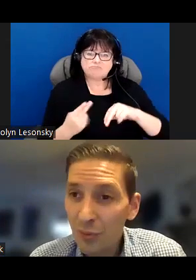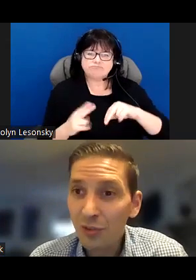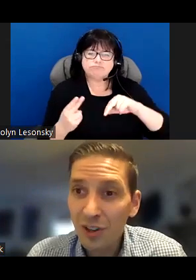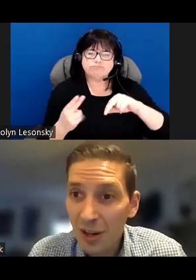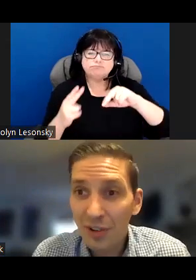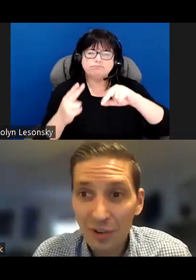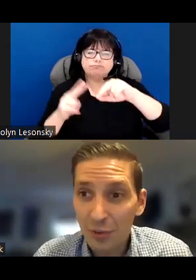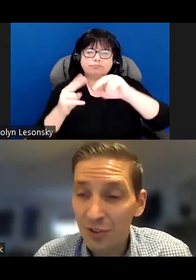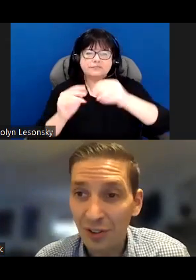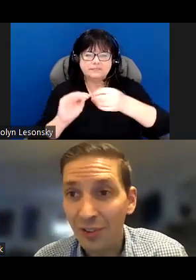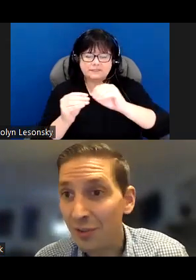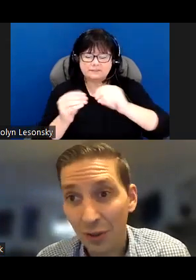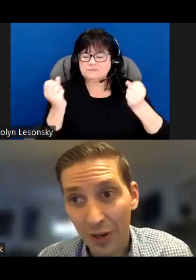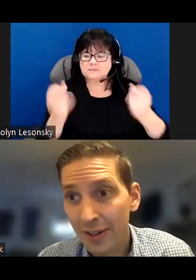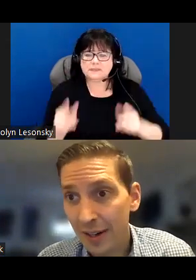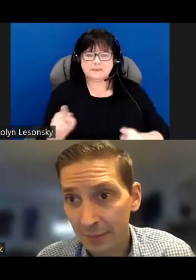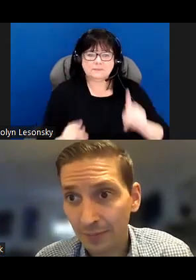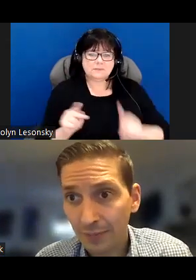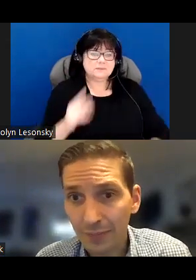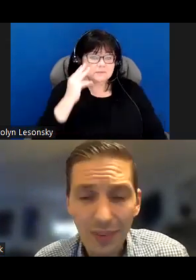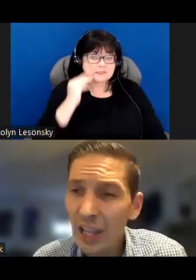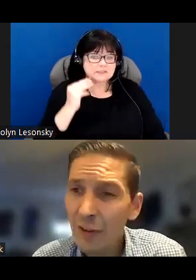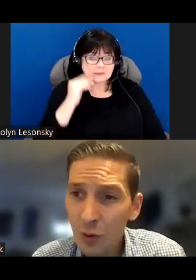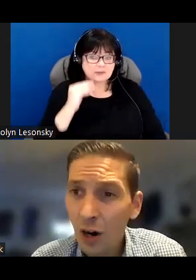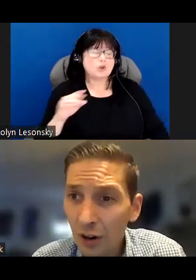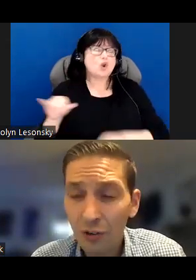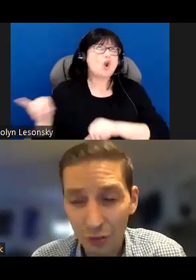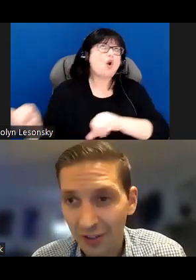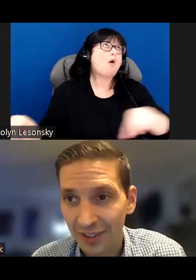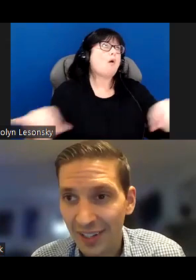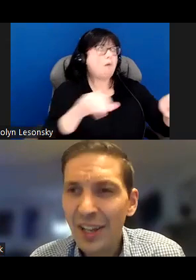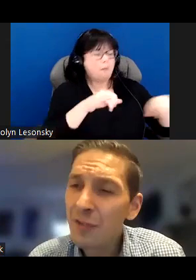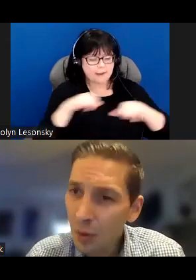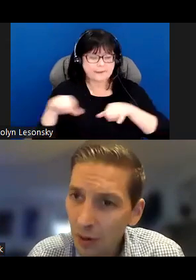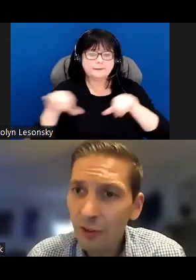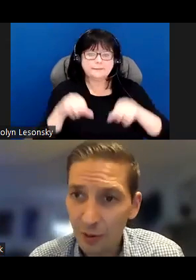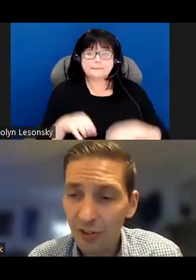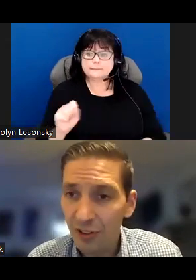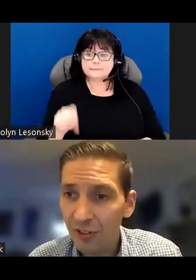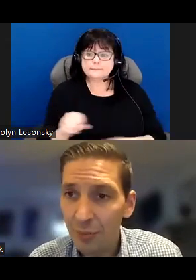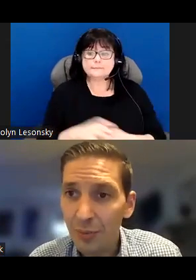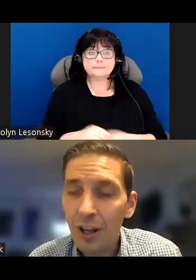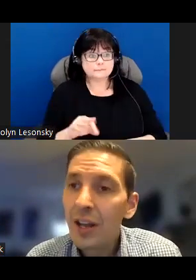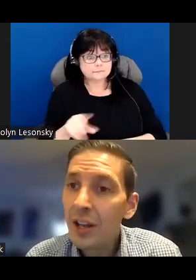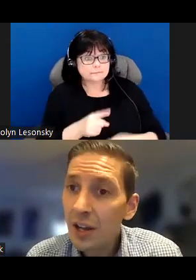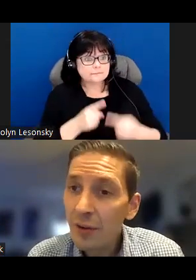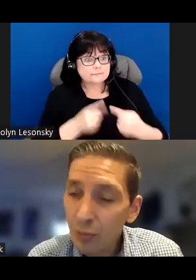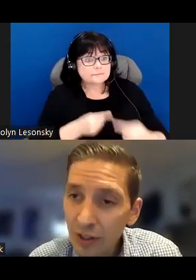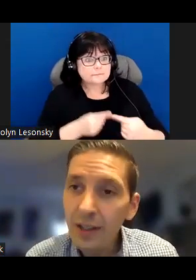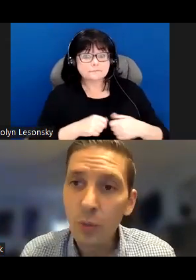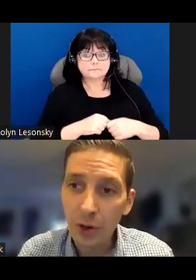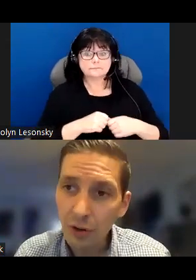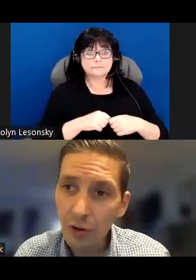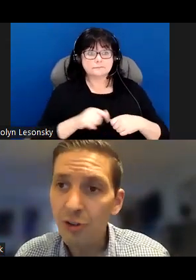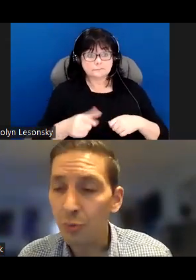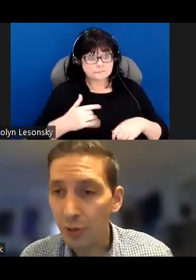is some of the most common stuff we're dealing with in the field right now. If you are struggling, if you are experiencing these symptoms, I